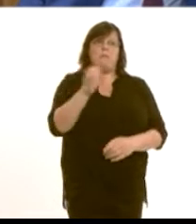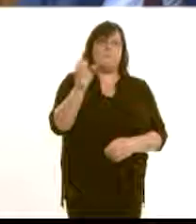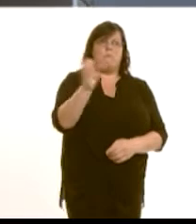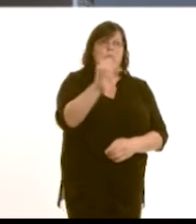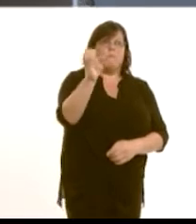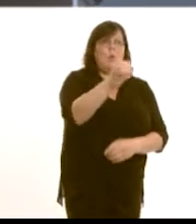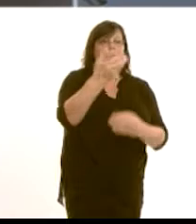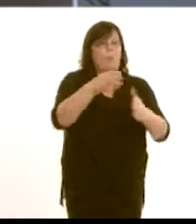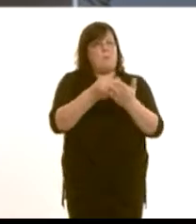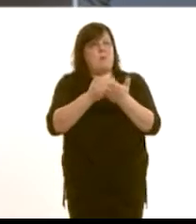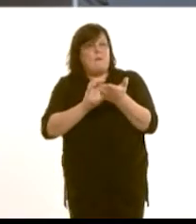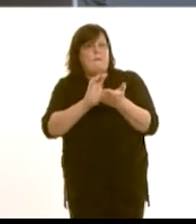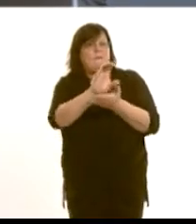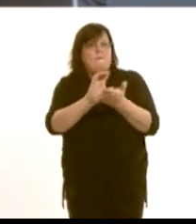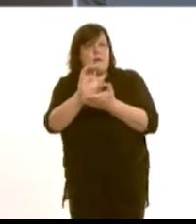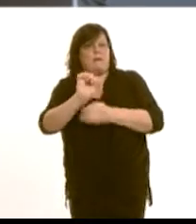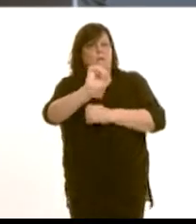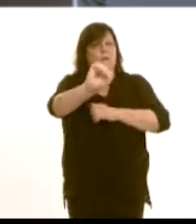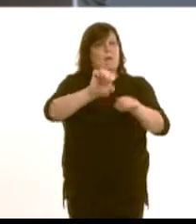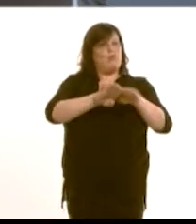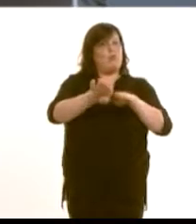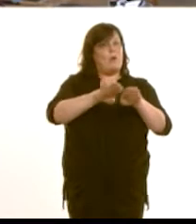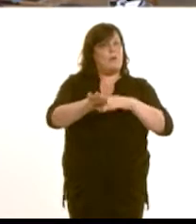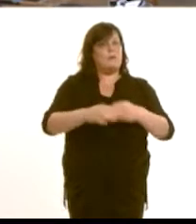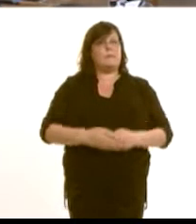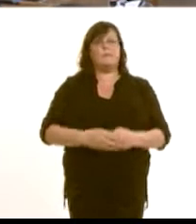investment. Arweinydd Grŵp UKIP, Neil